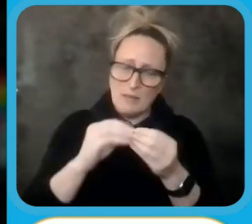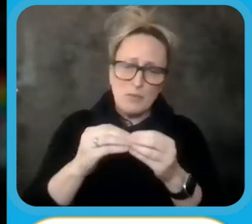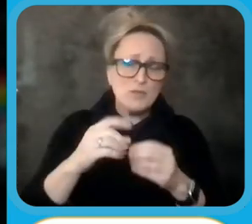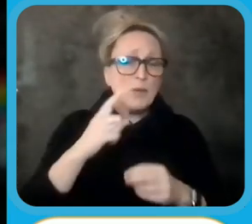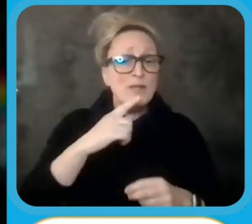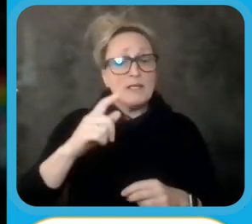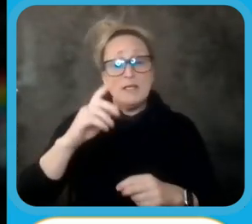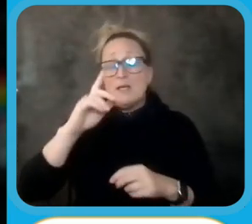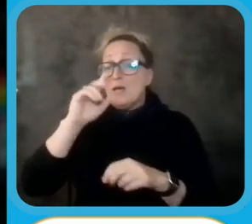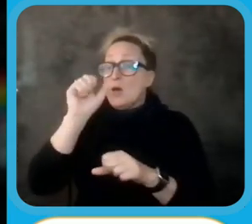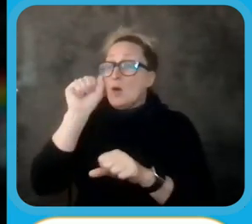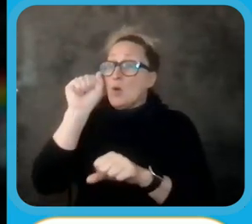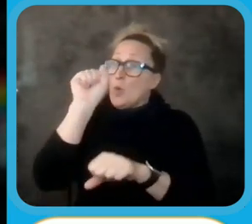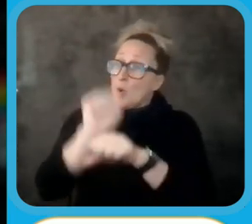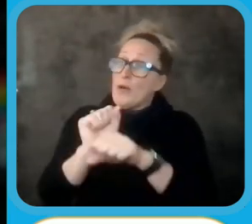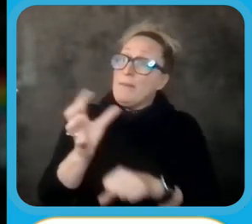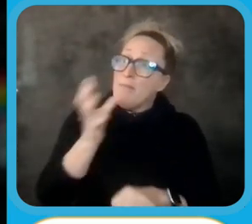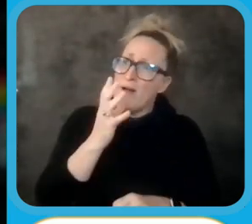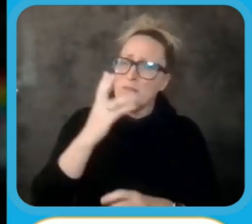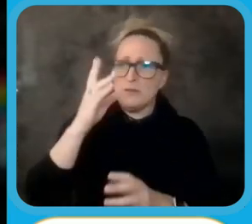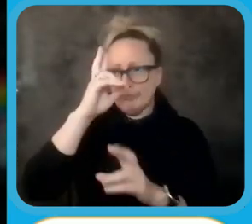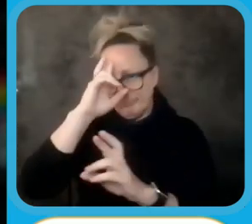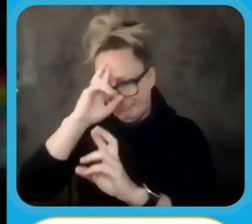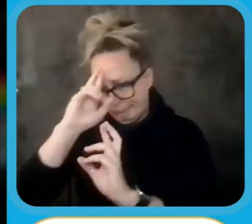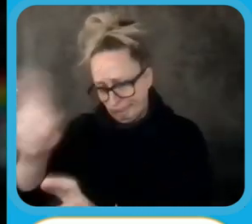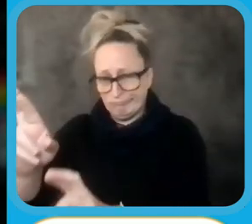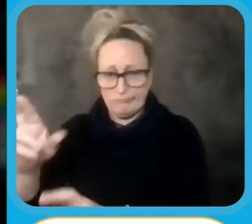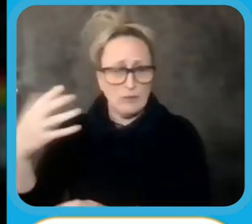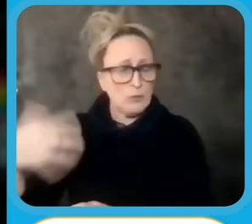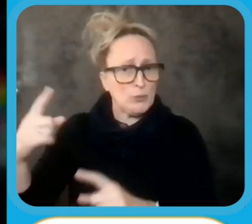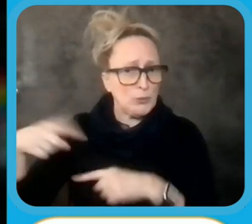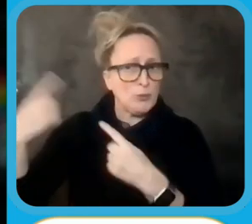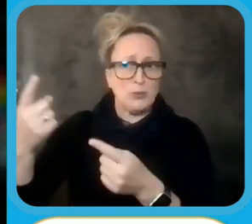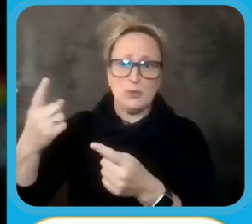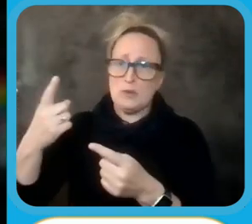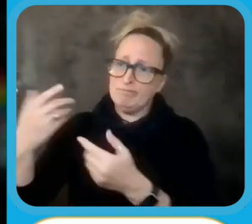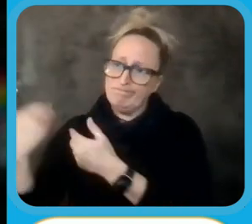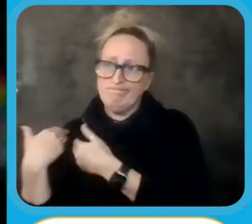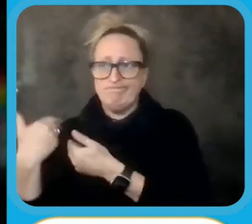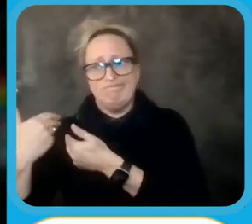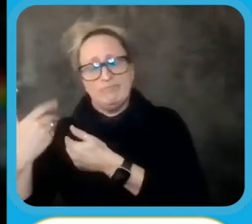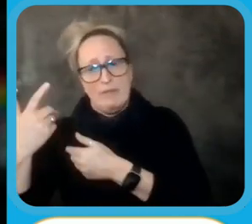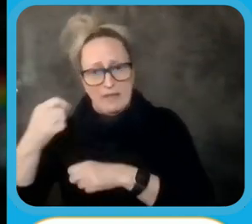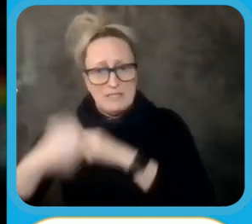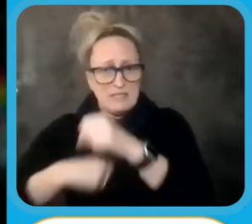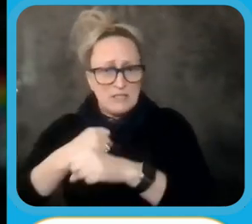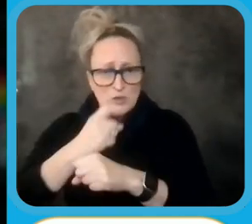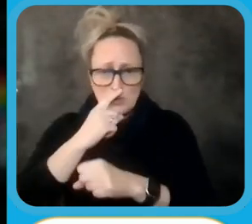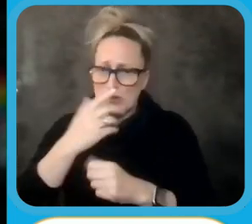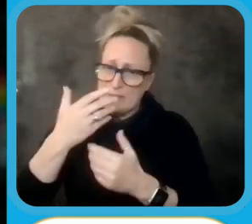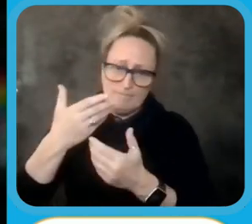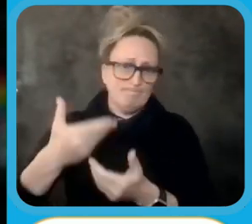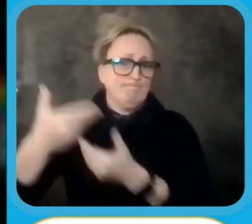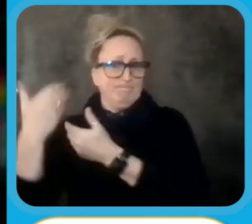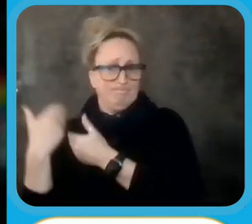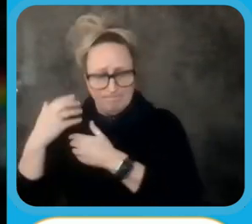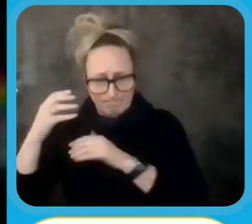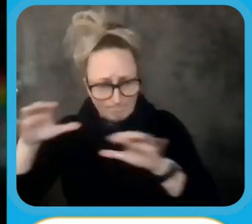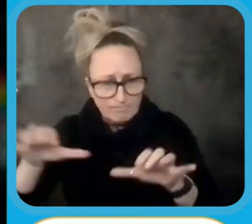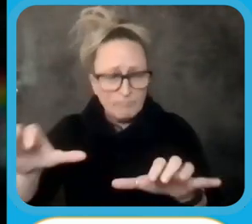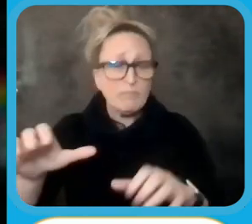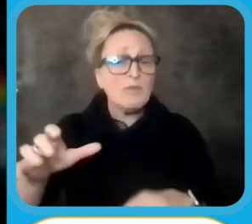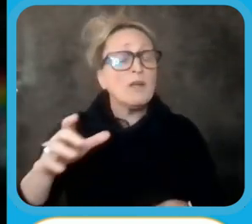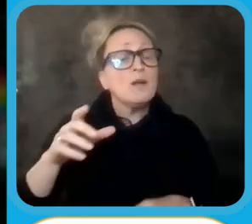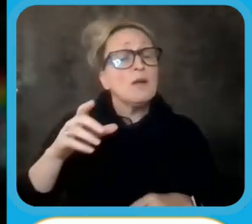to working moms who have juggled unprecedented responsibilities this year. And while this moment of crisis